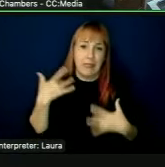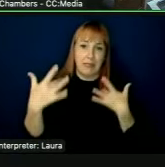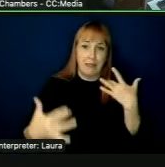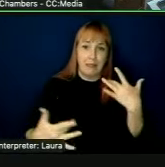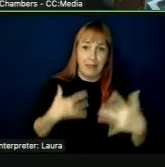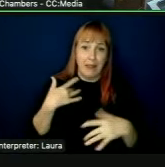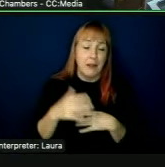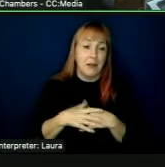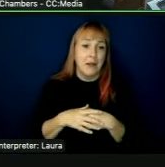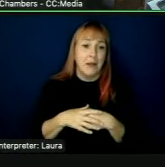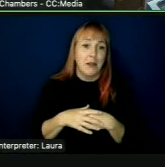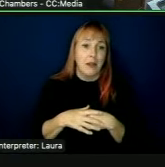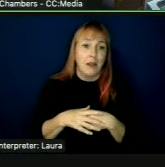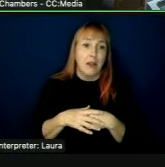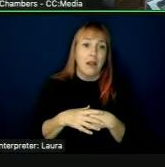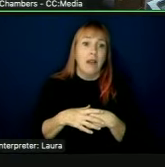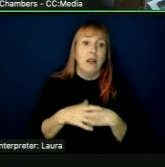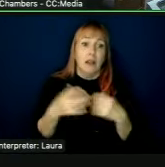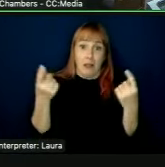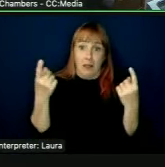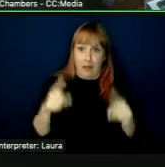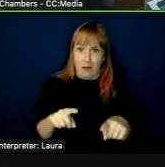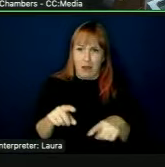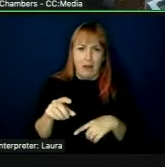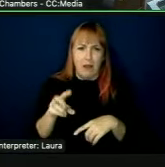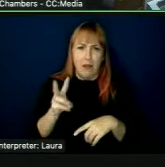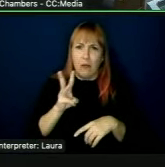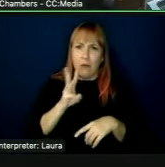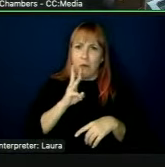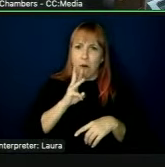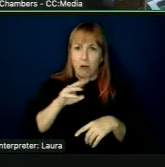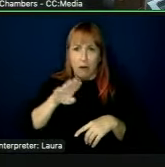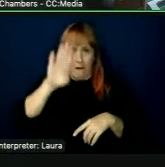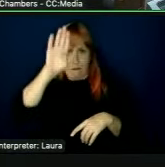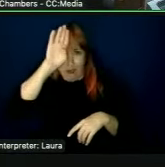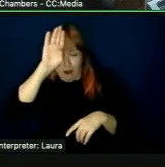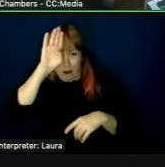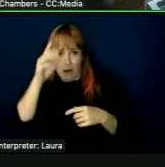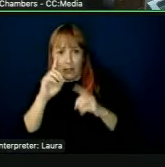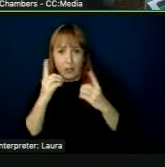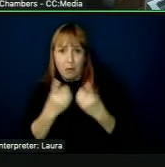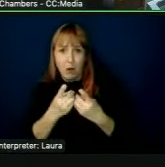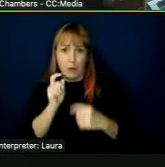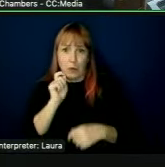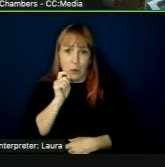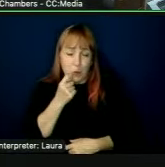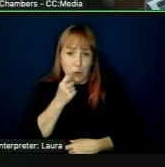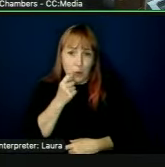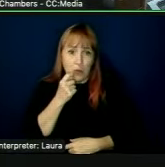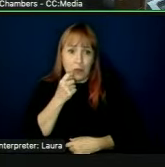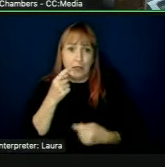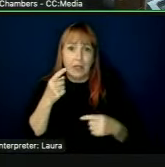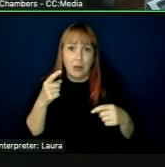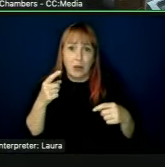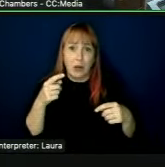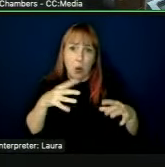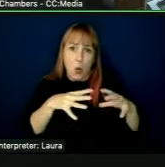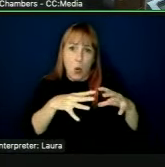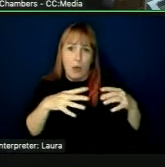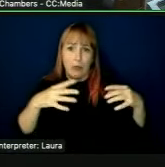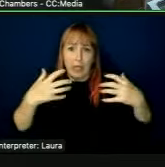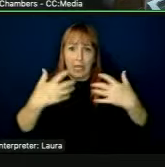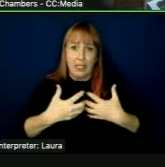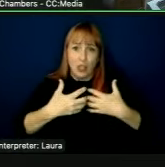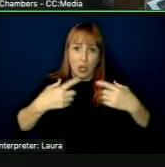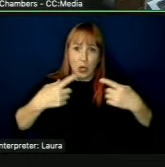the the water from the fire department, that was really cool. We got to, because it kind of sucked through the engines, and that created kind of a